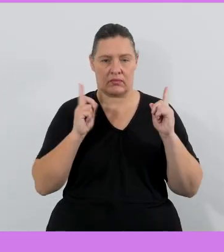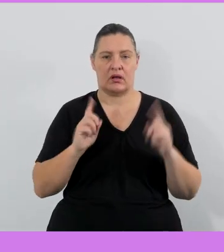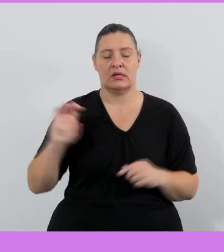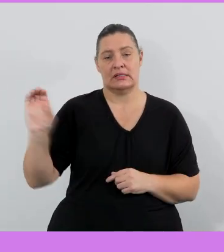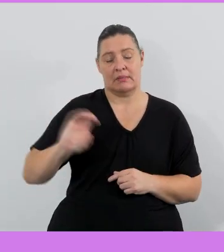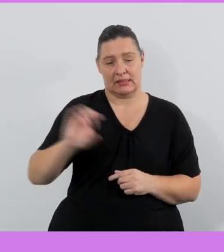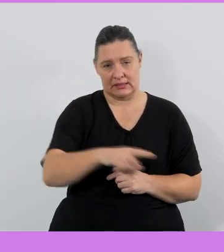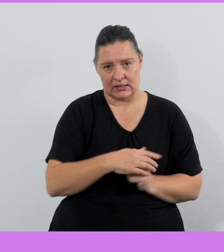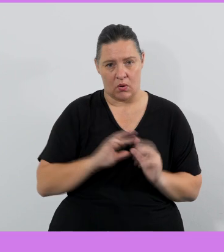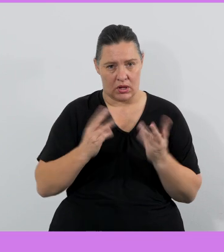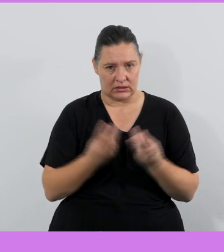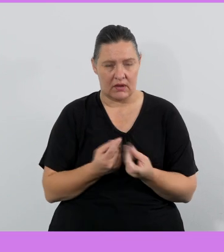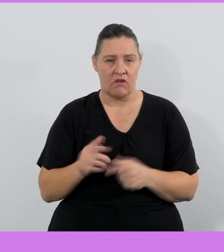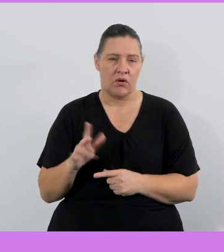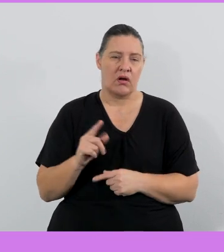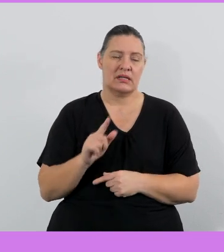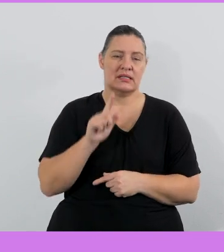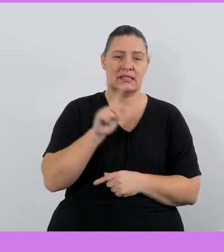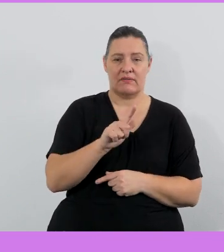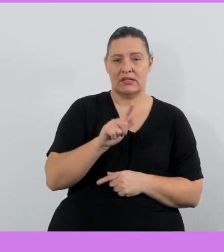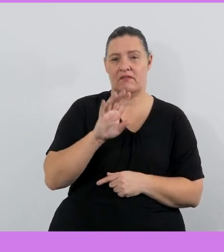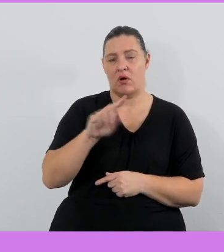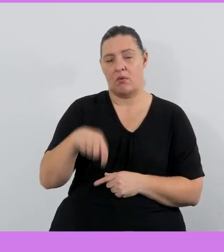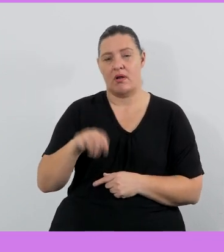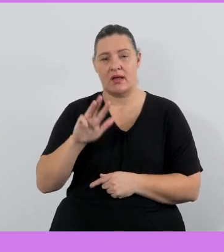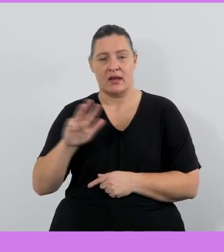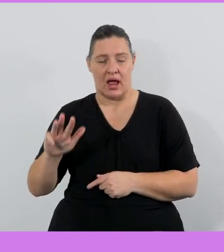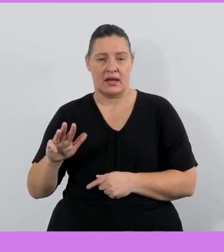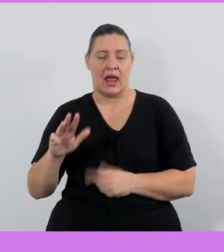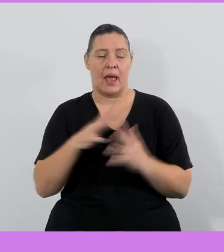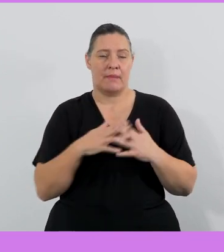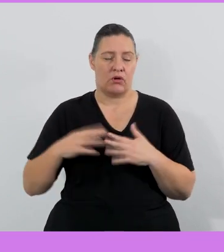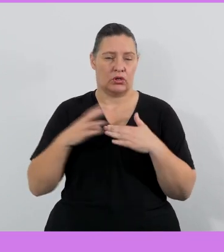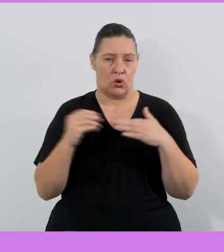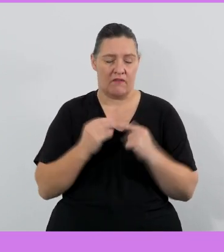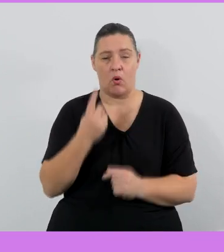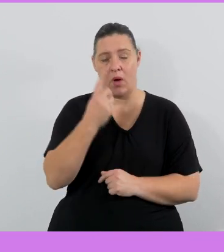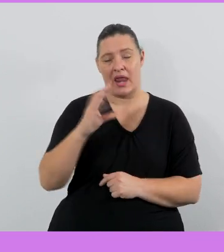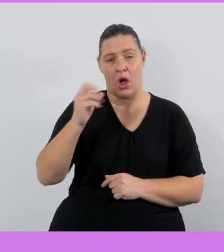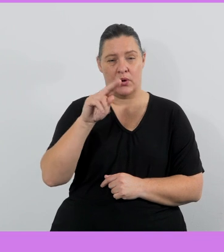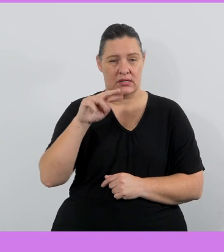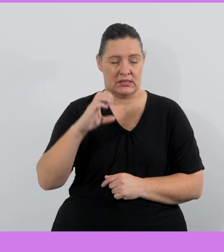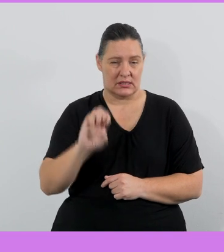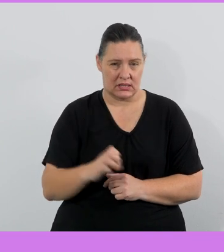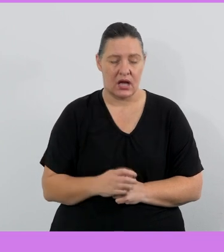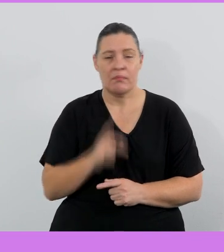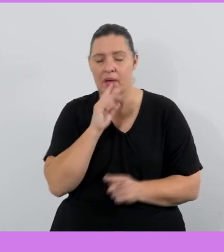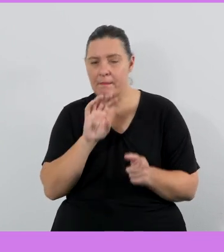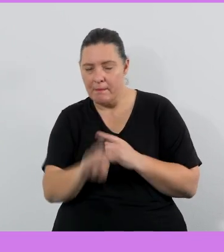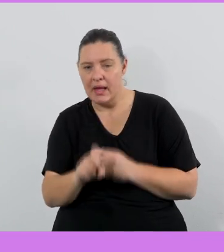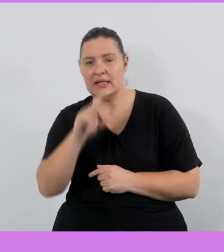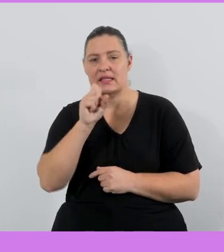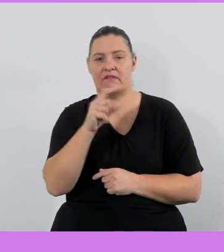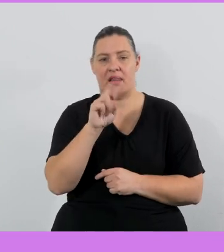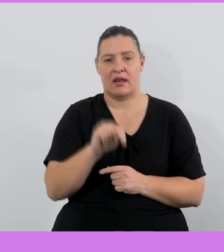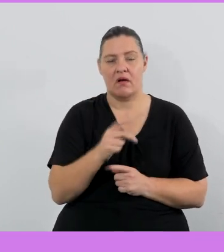the world and sells for approximately 74.99 American dollar per ounce. Determine the cost of